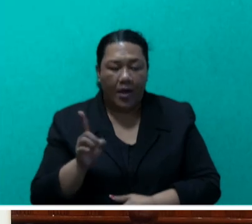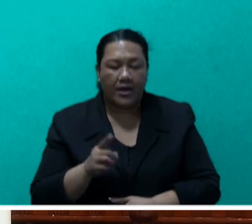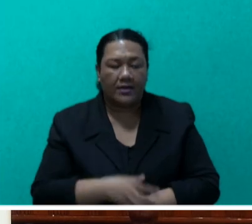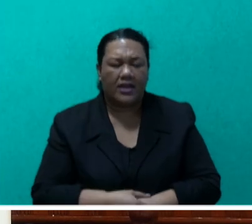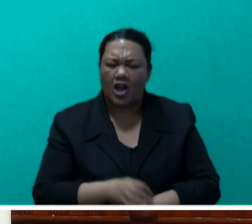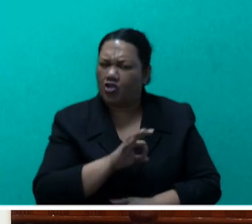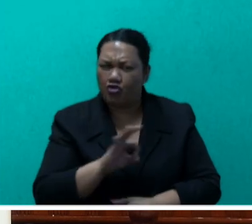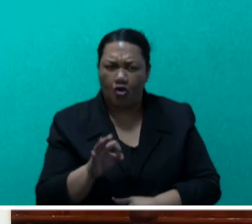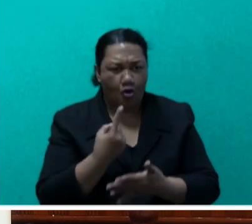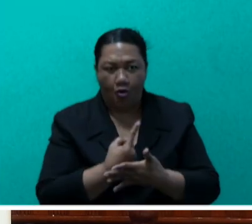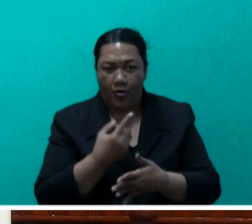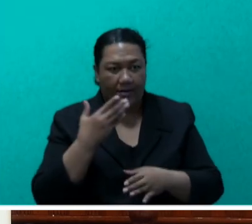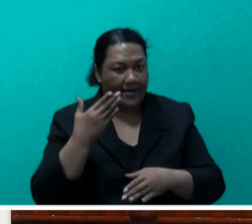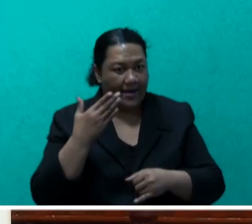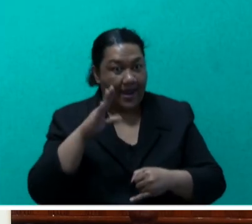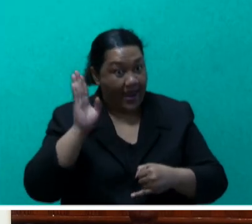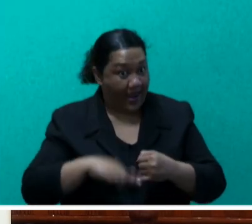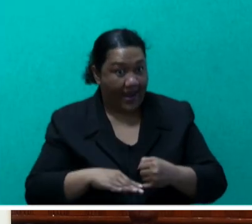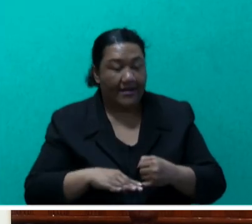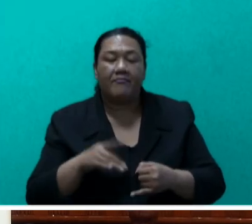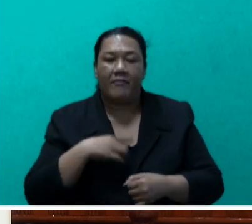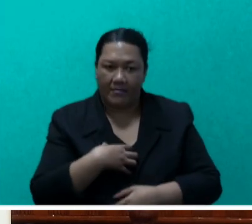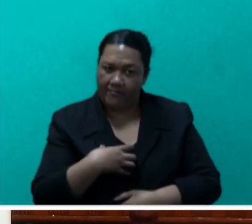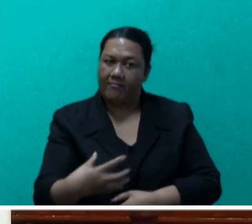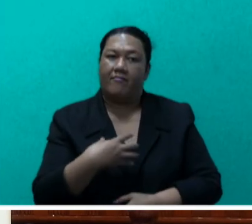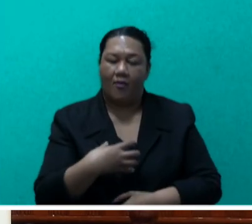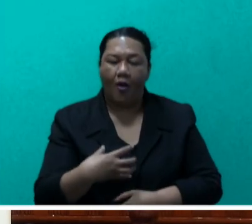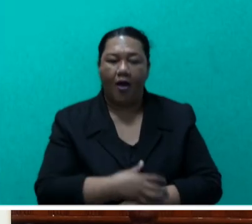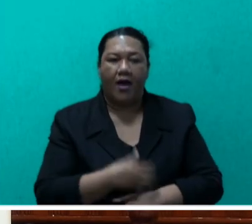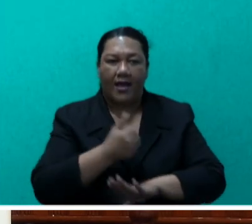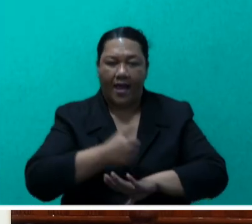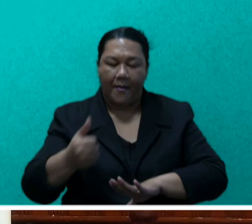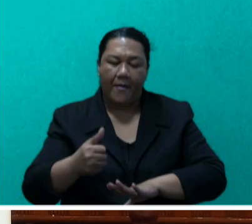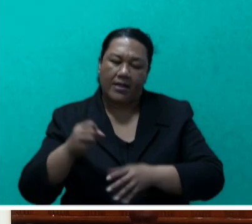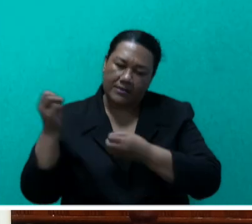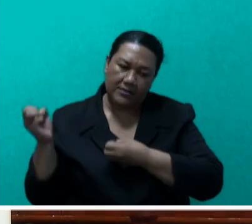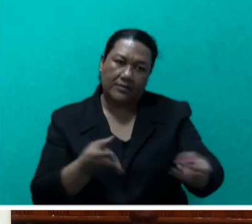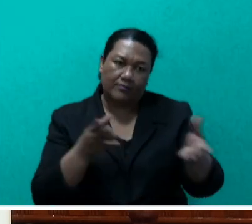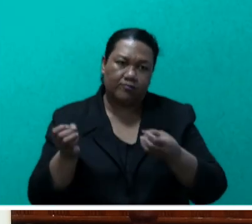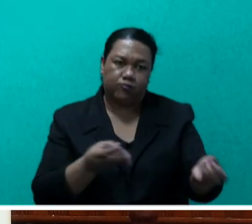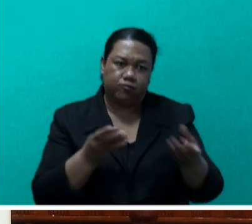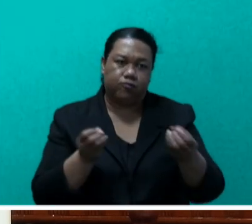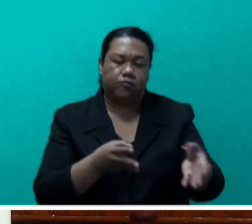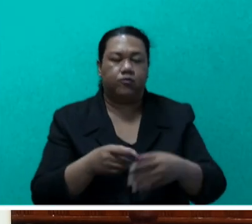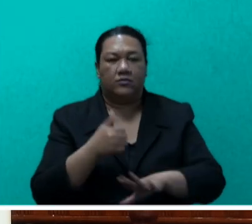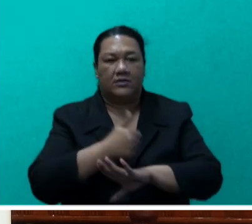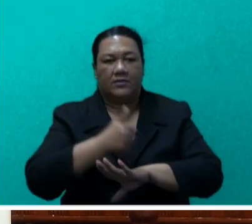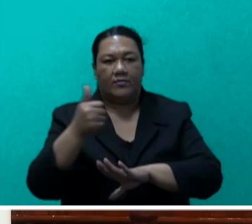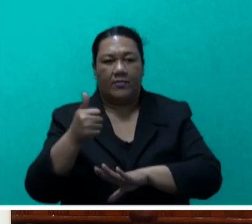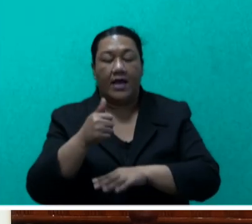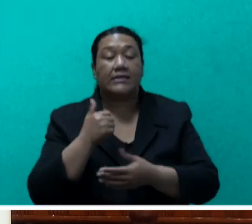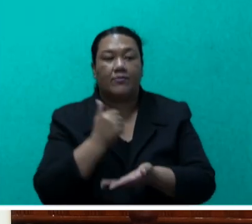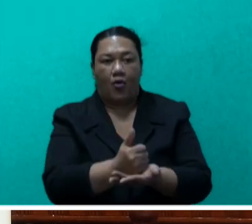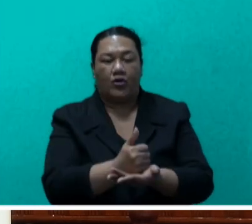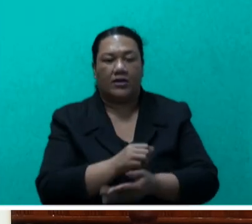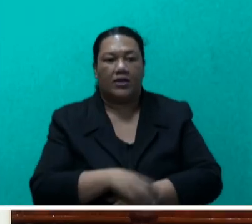and the ministry to ensure that it gets the support it needs to transform itself